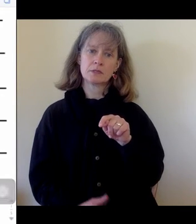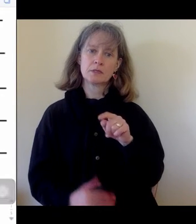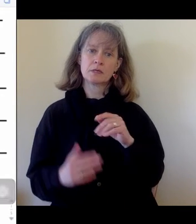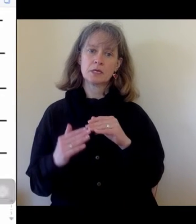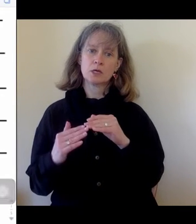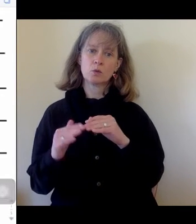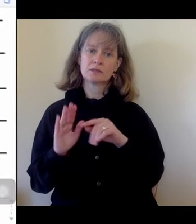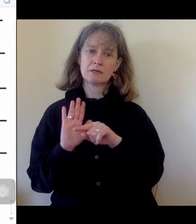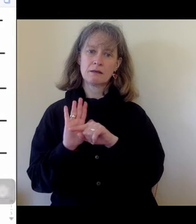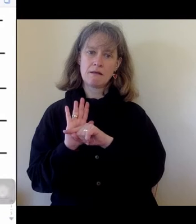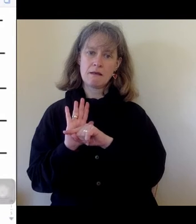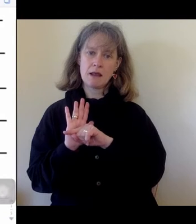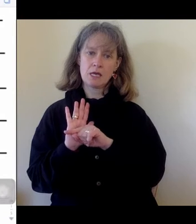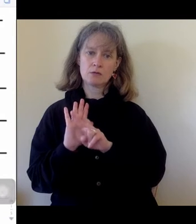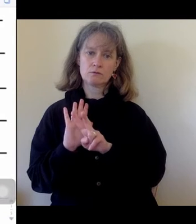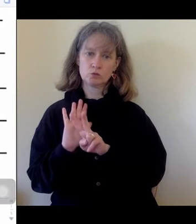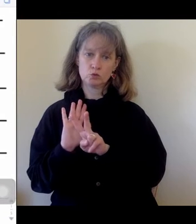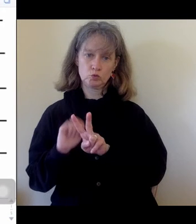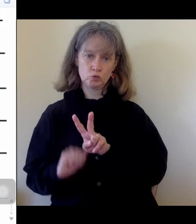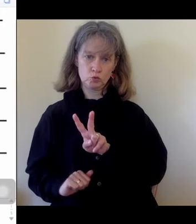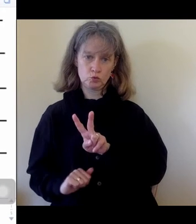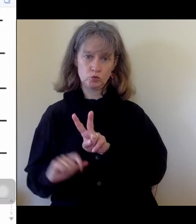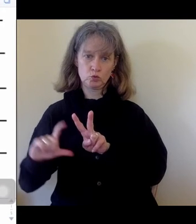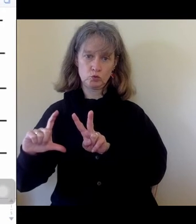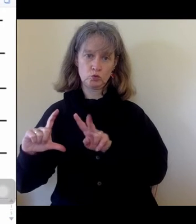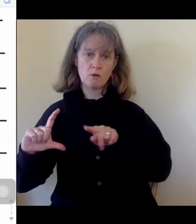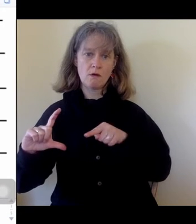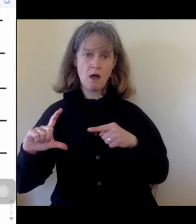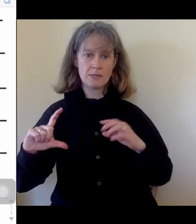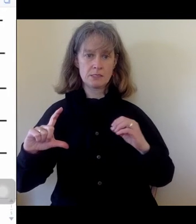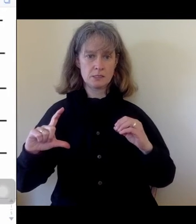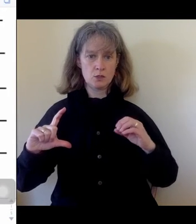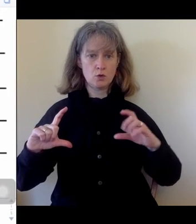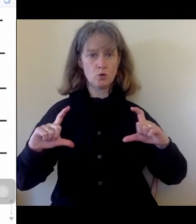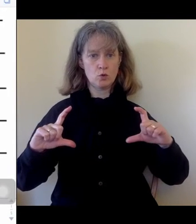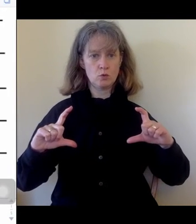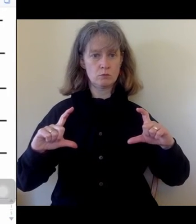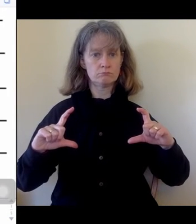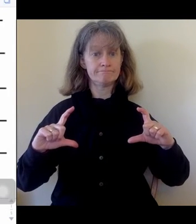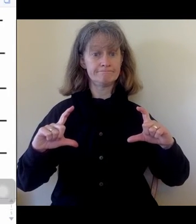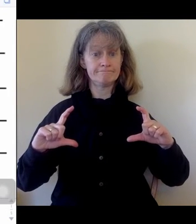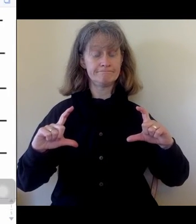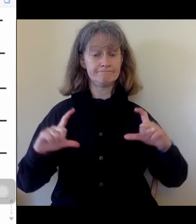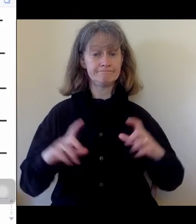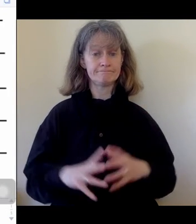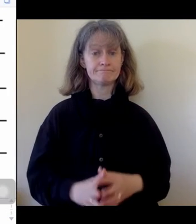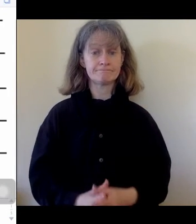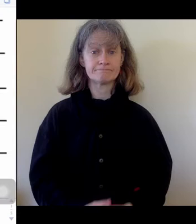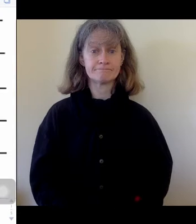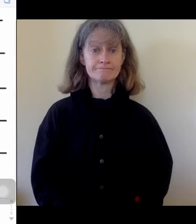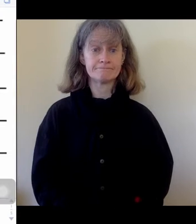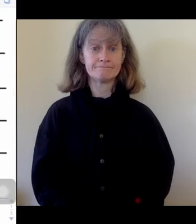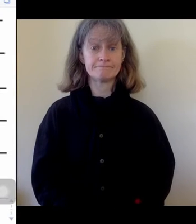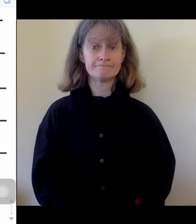0. basically,